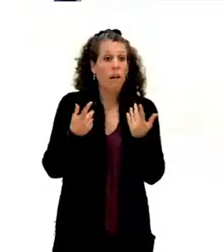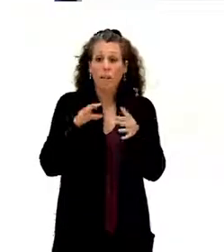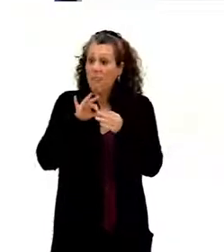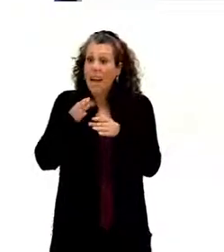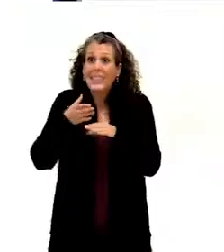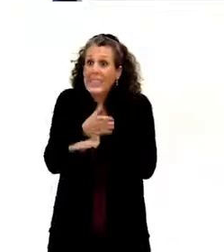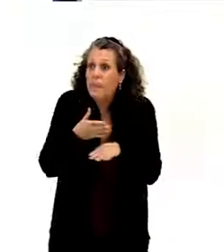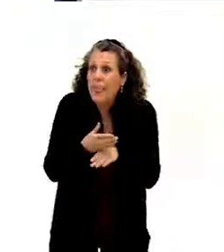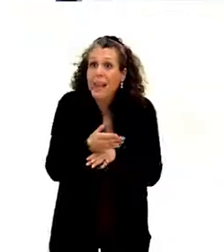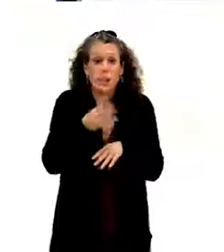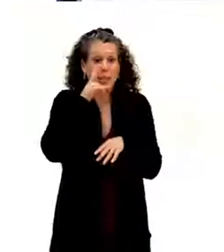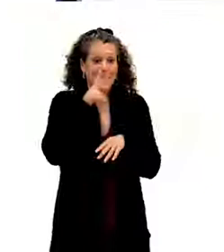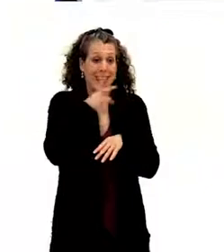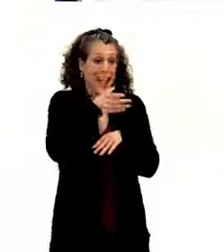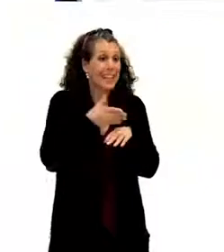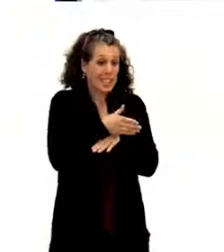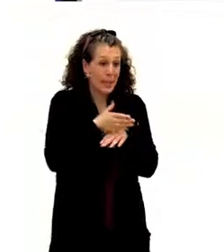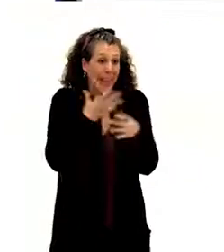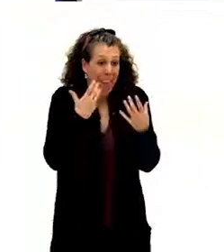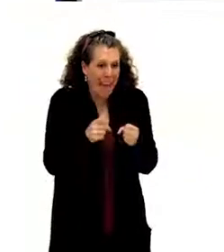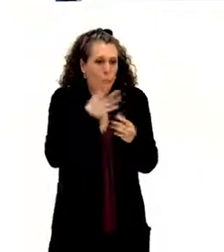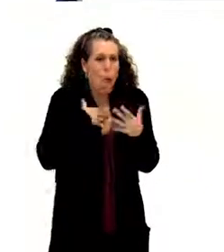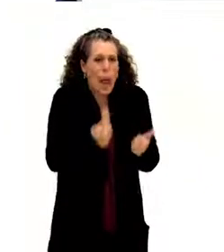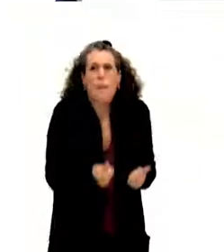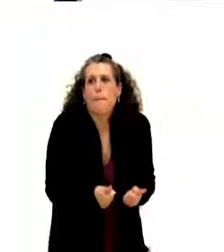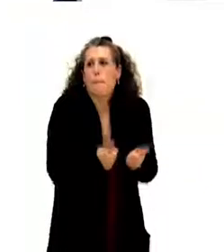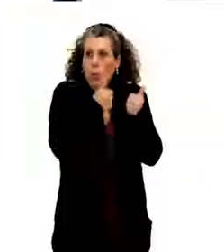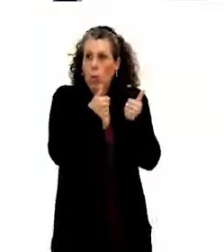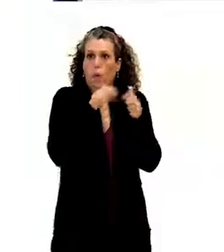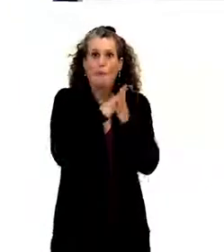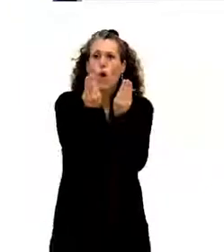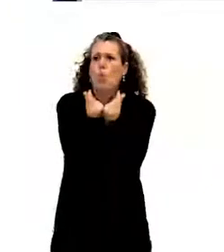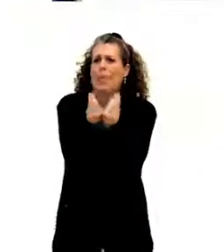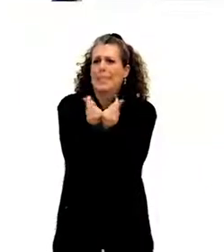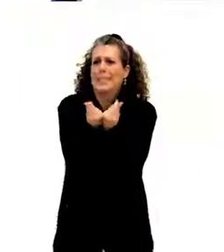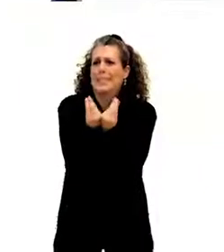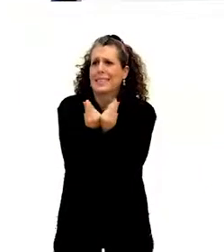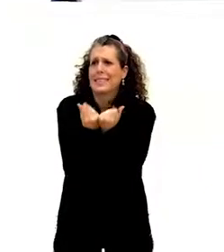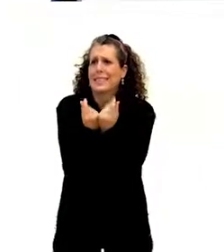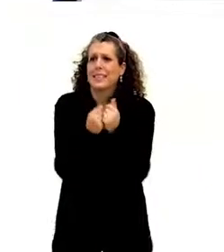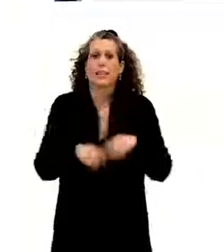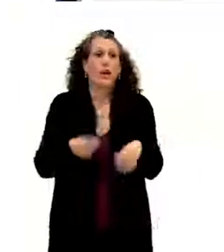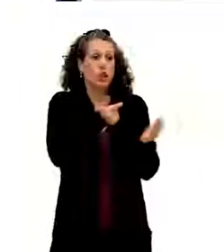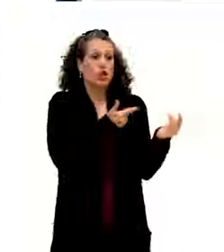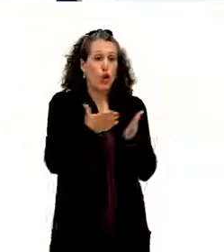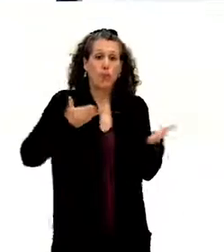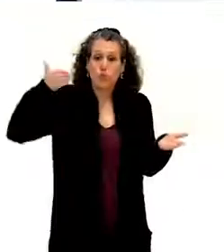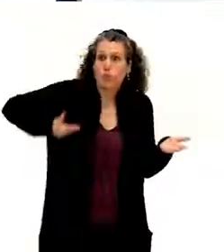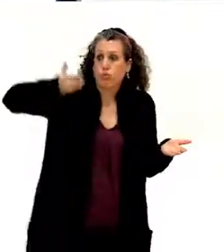for improvement of accessibility, for quality, for regularity of